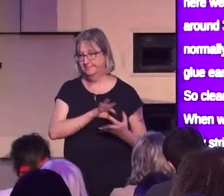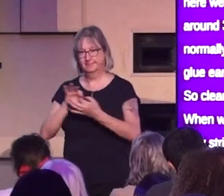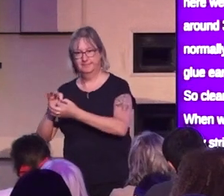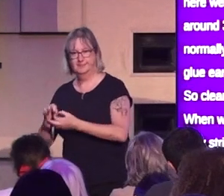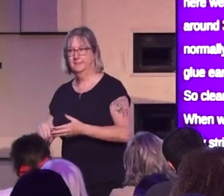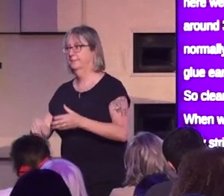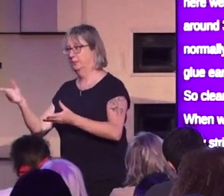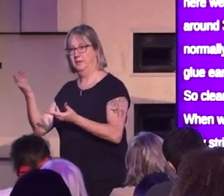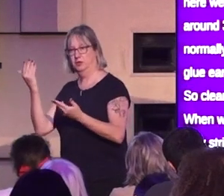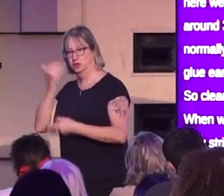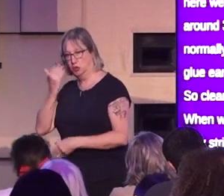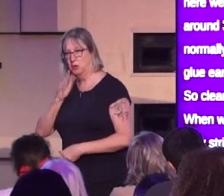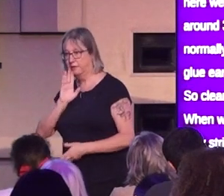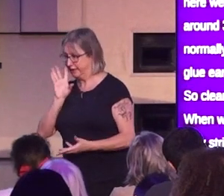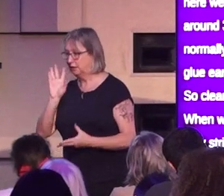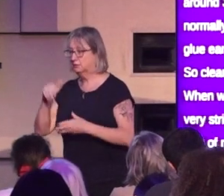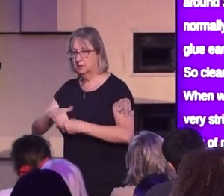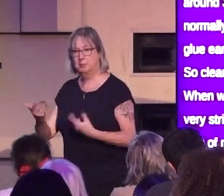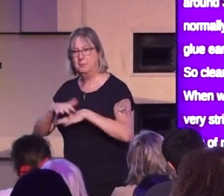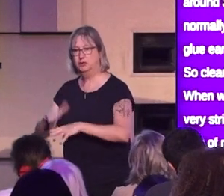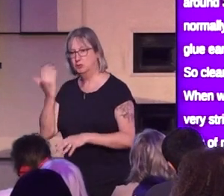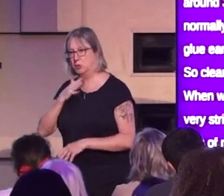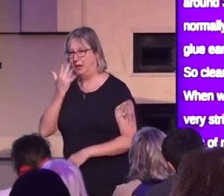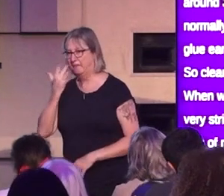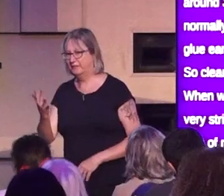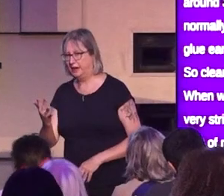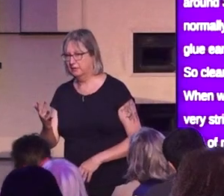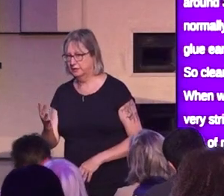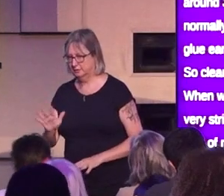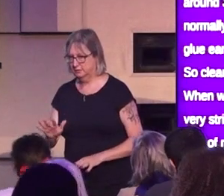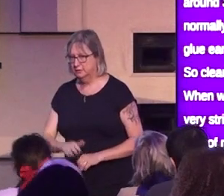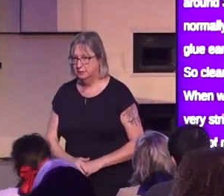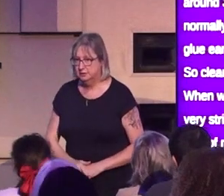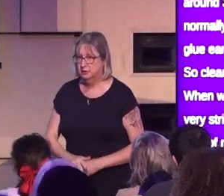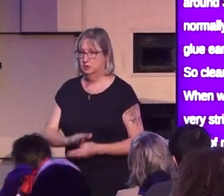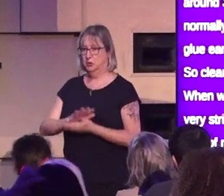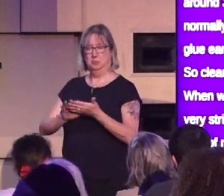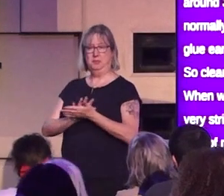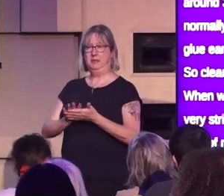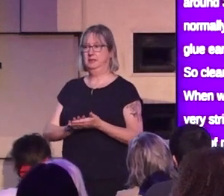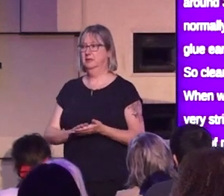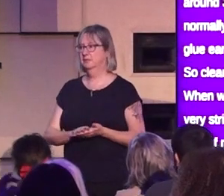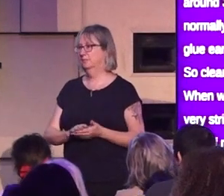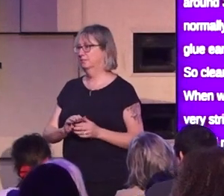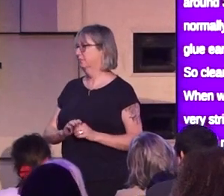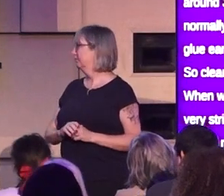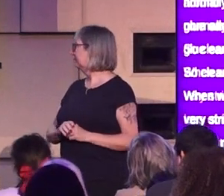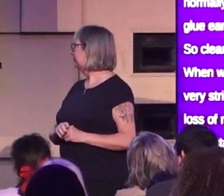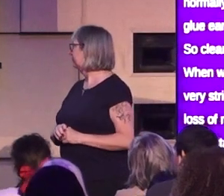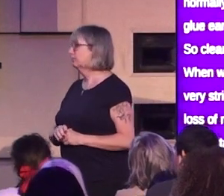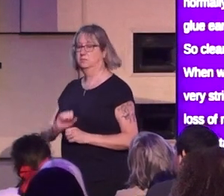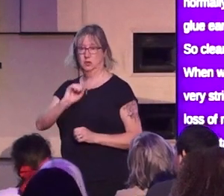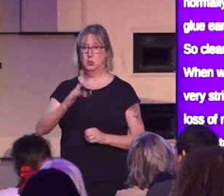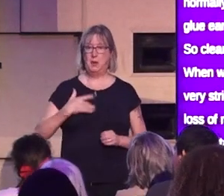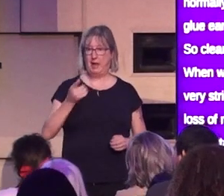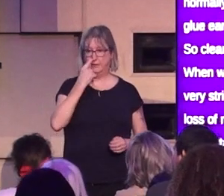full-time education by the age of 5. And that is a sliding door moment. That means that your life can go in one direction